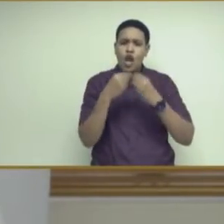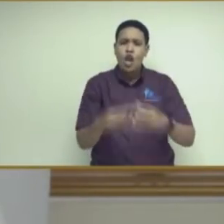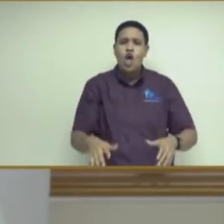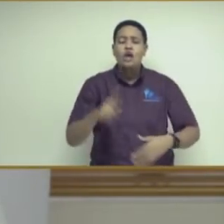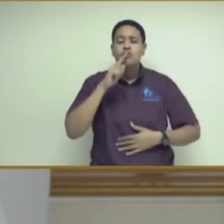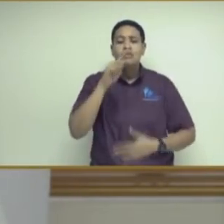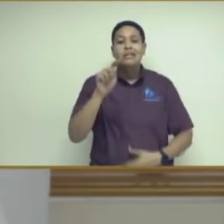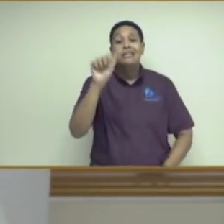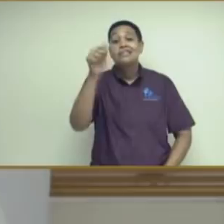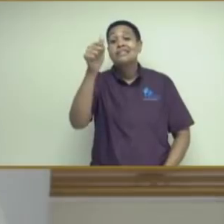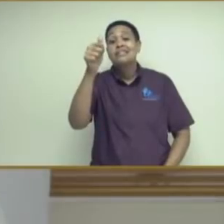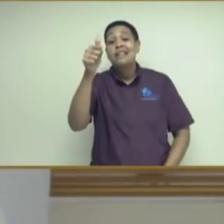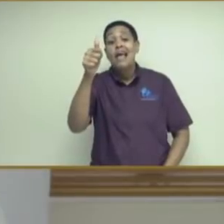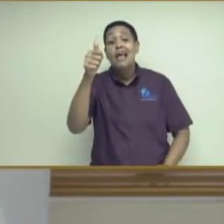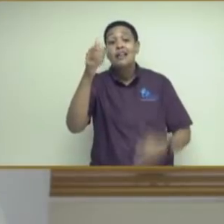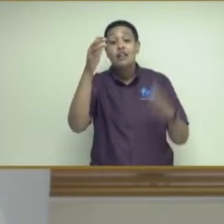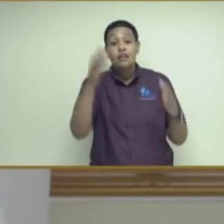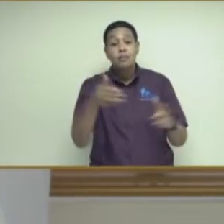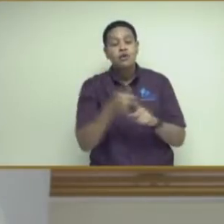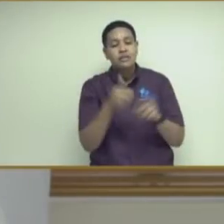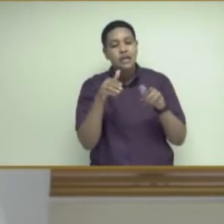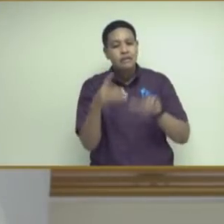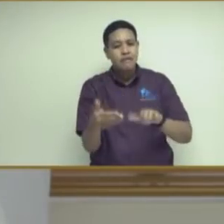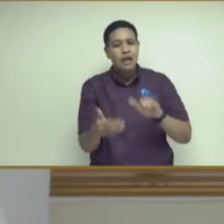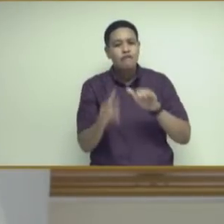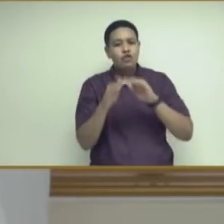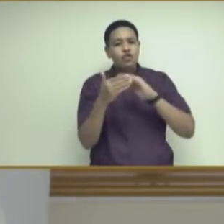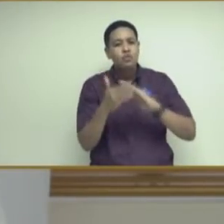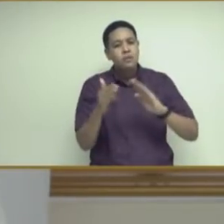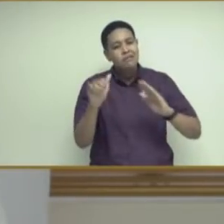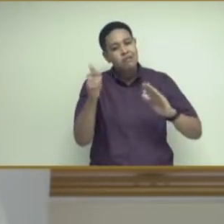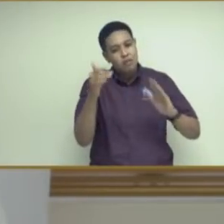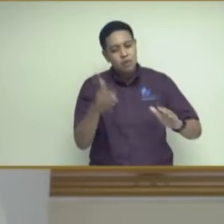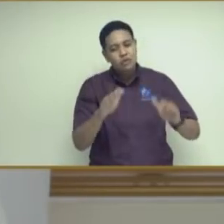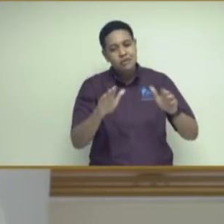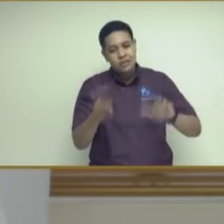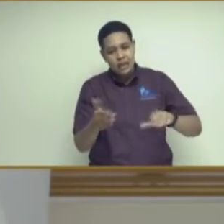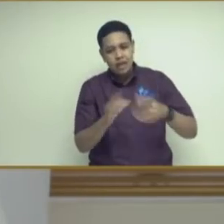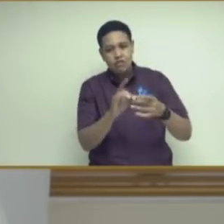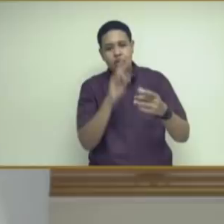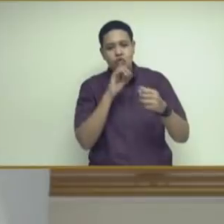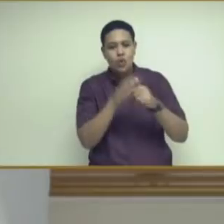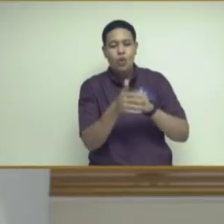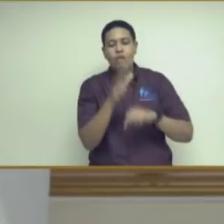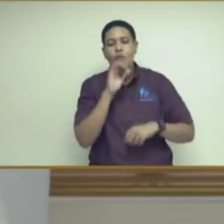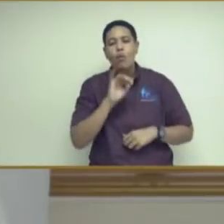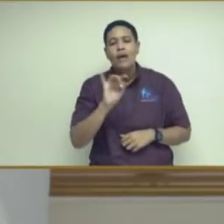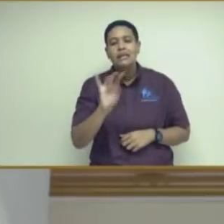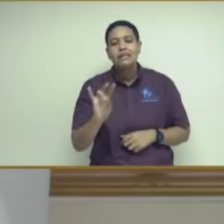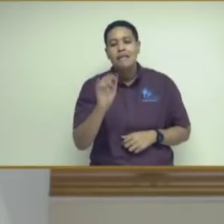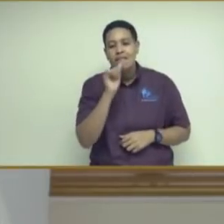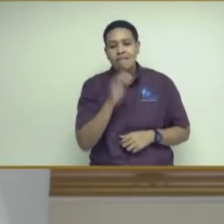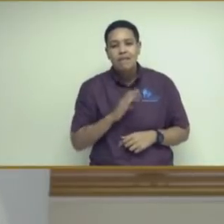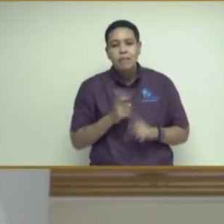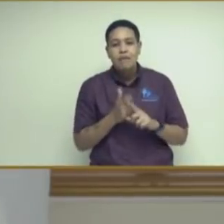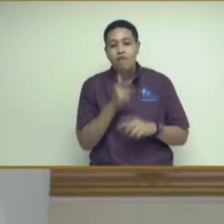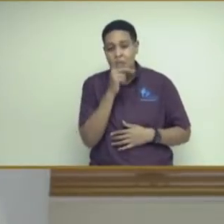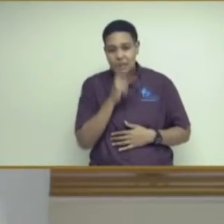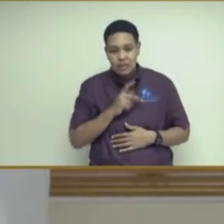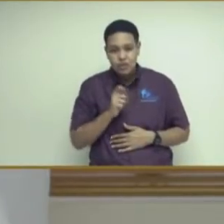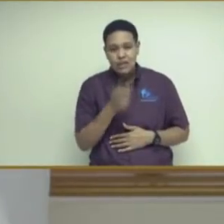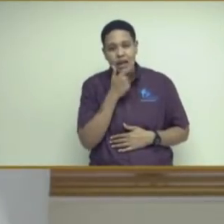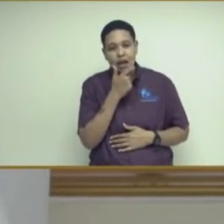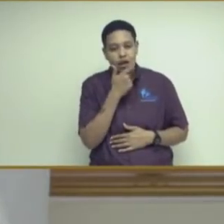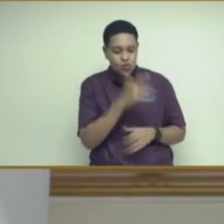10th victim, Jamaican, to COVID. 87-year-old female from Kingston and St.